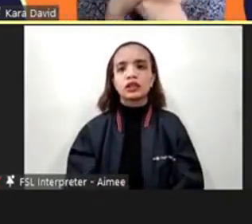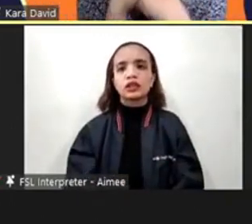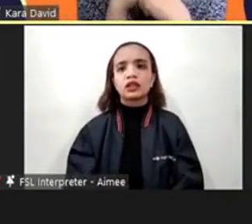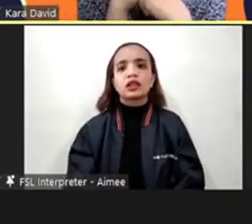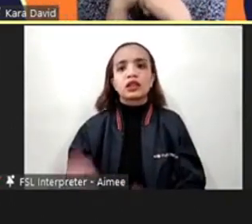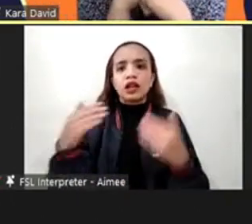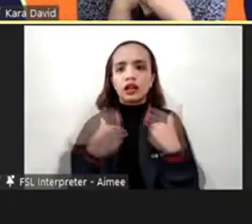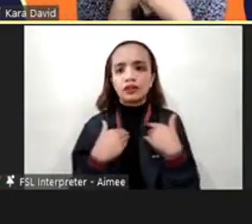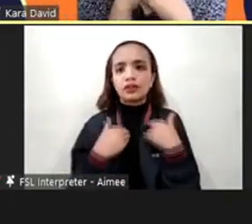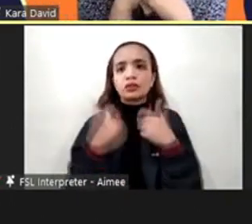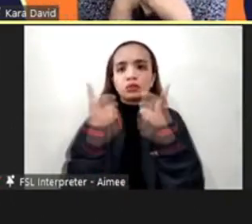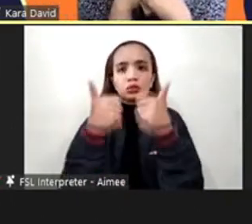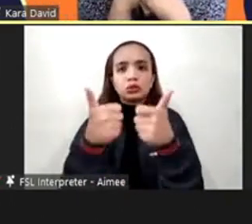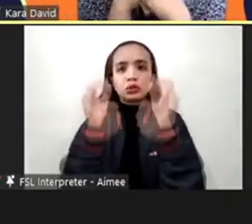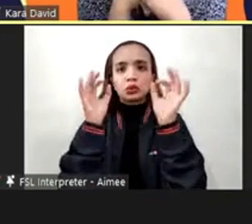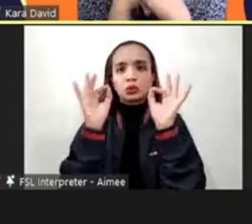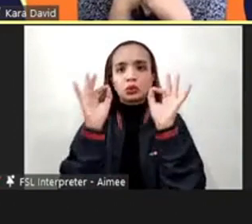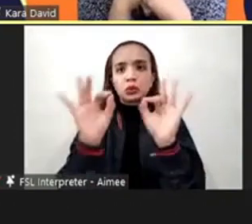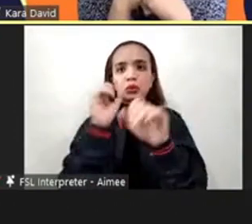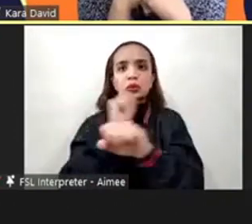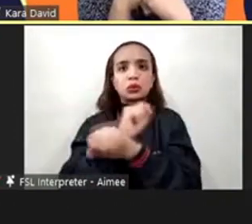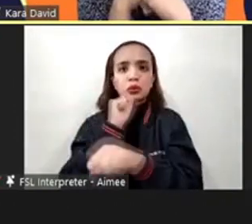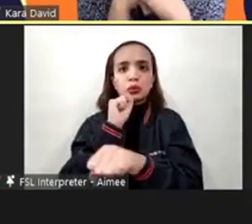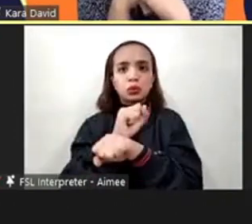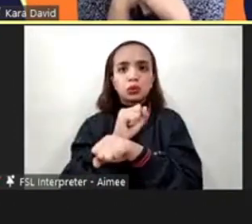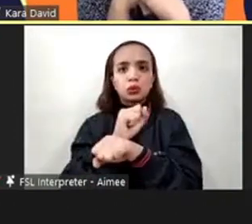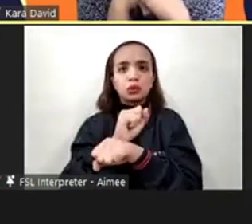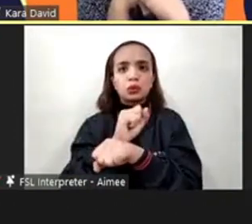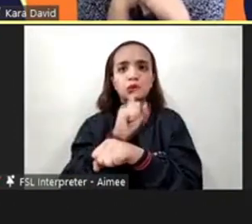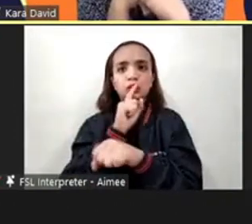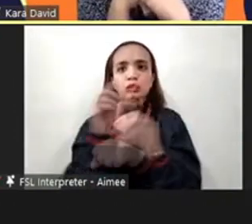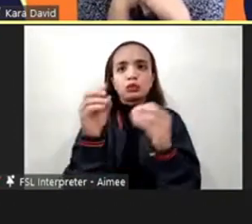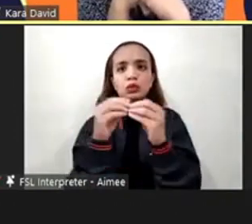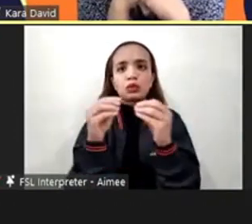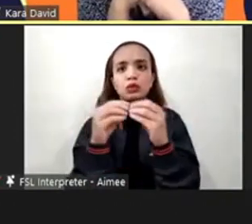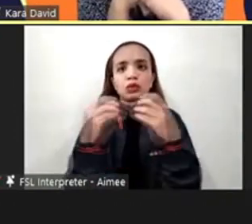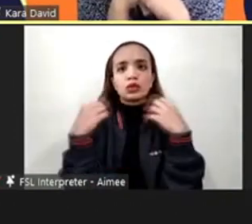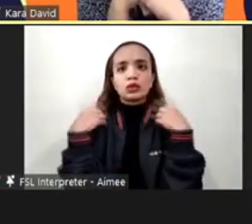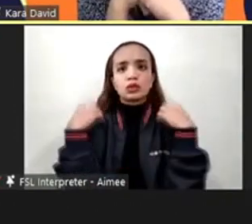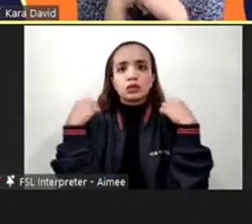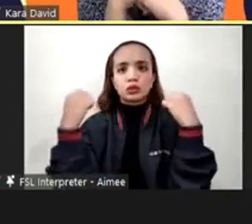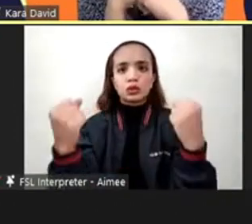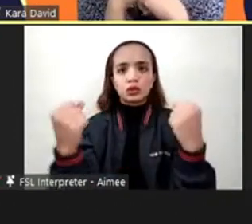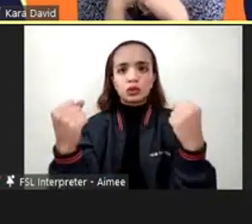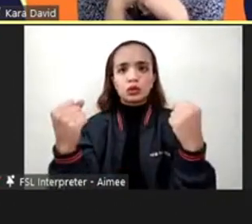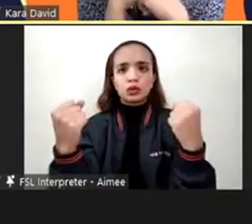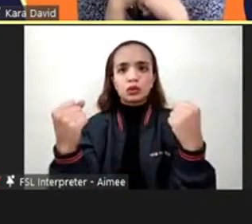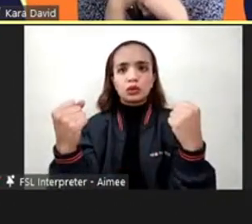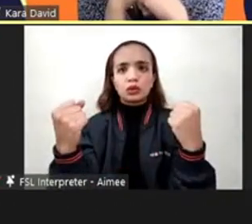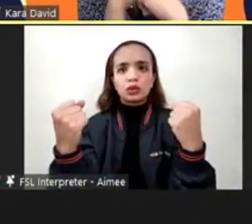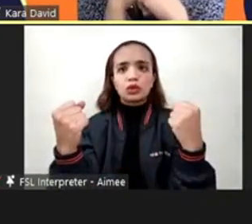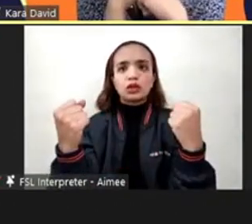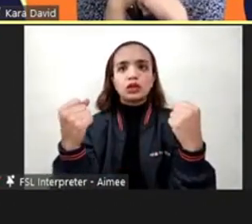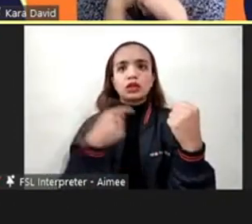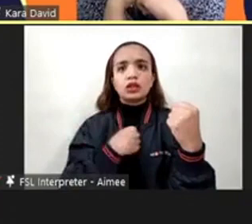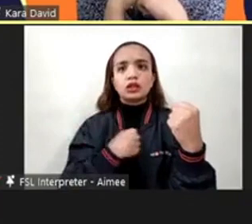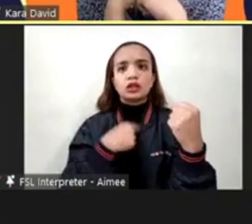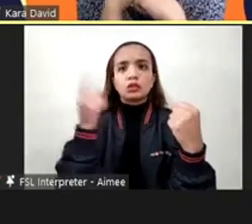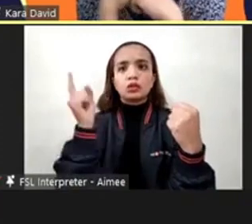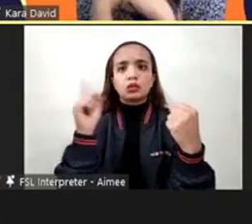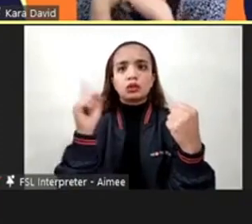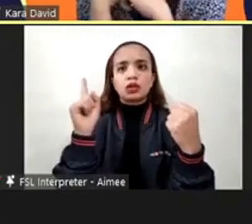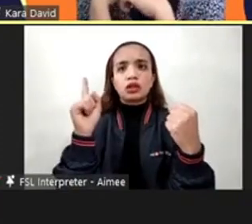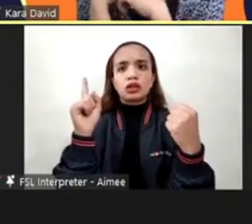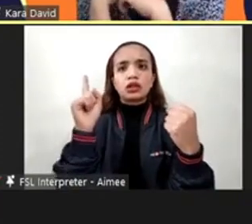life, then mas nagiging strong ako. And malaking bagay sa atin yung